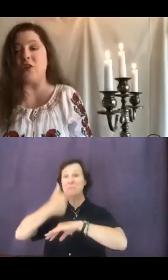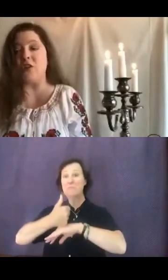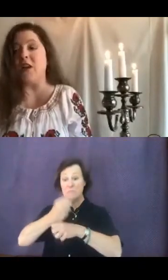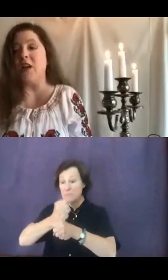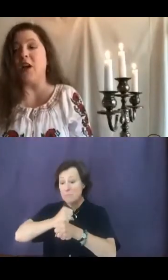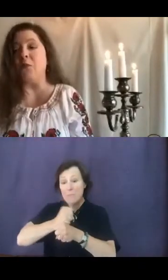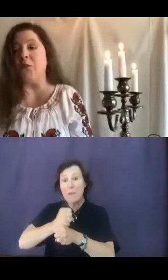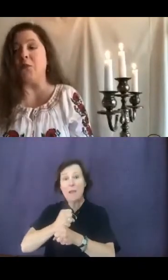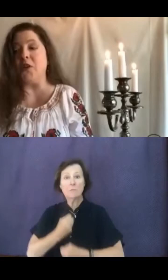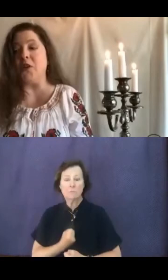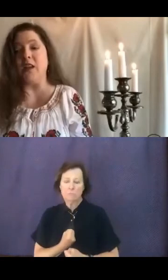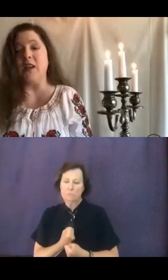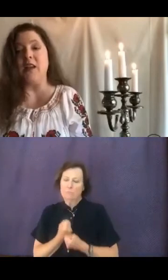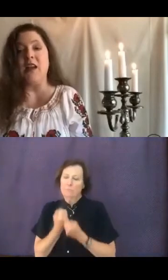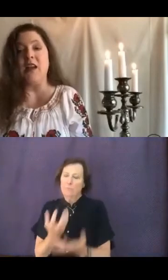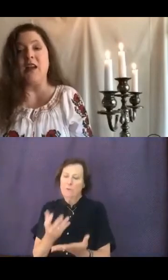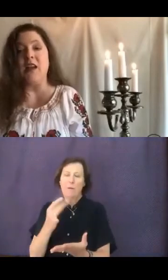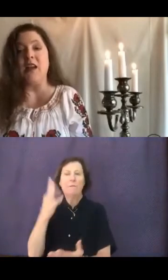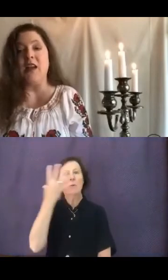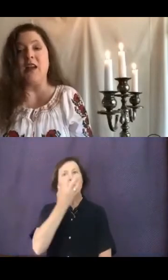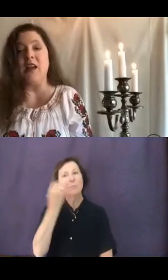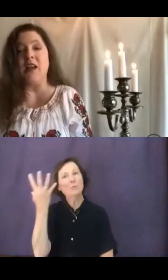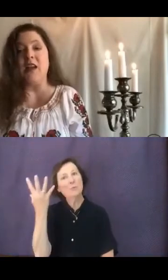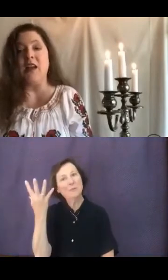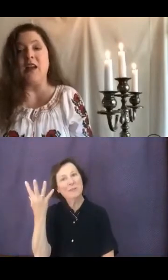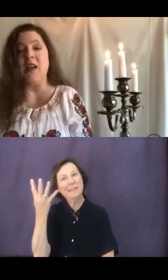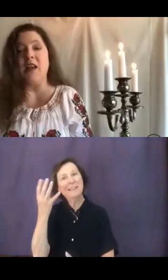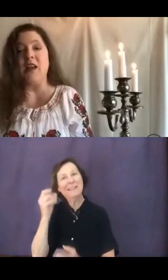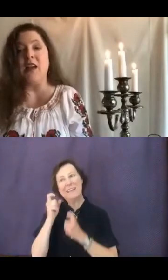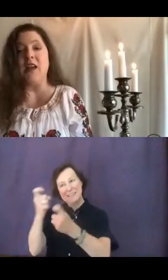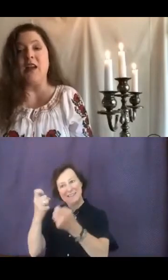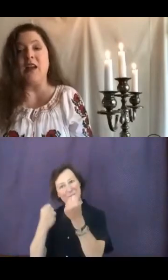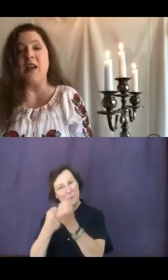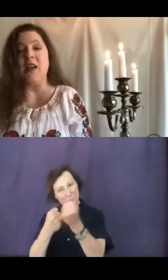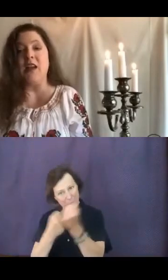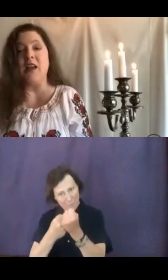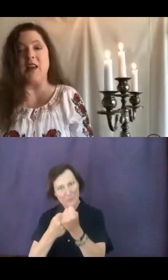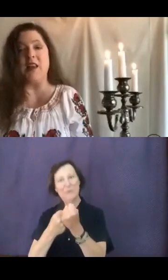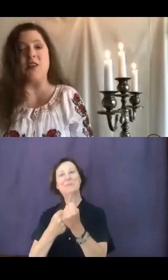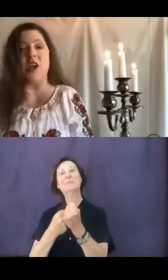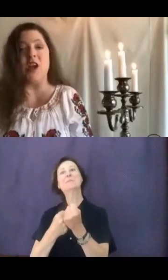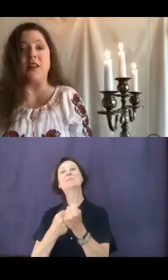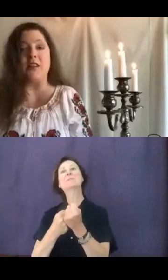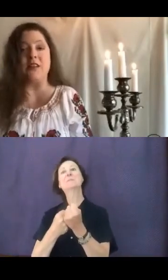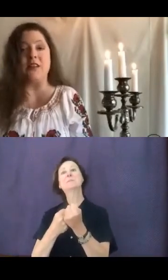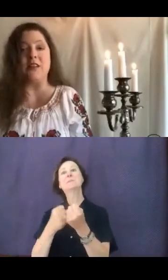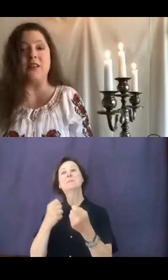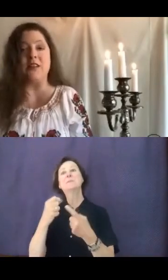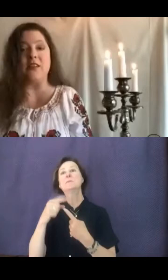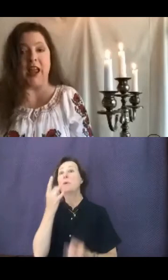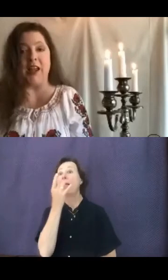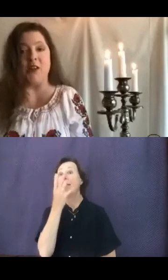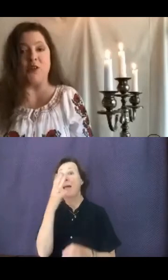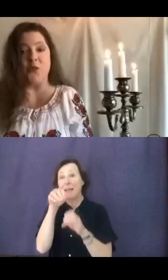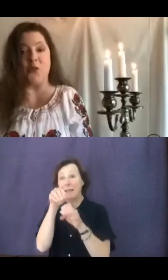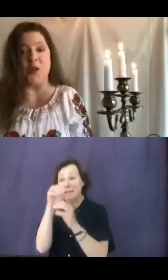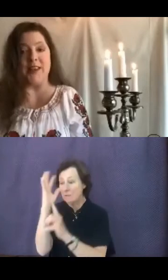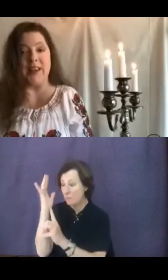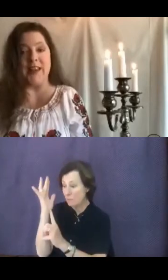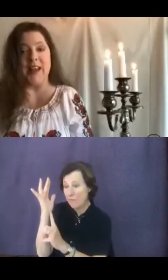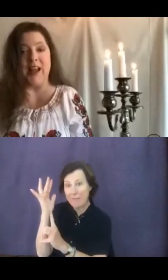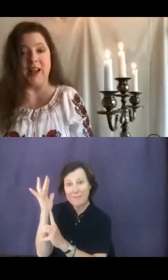expression of beauty and give support to the light within the chalice